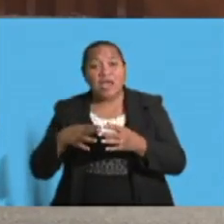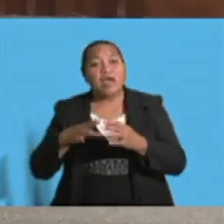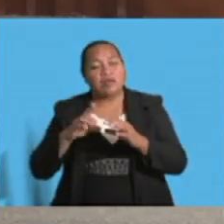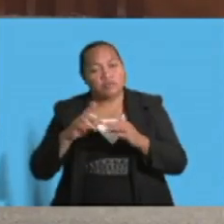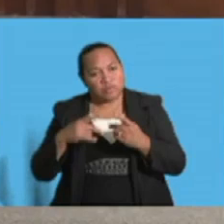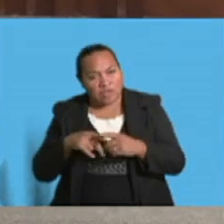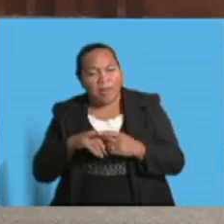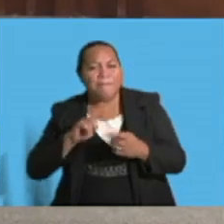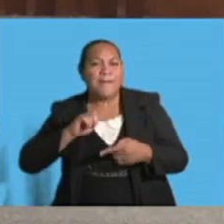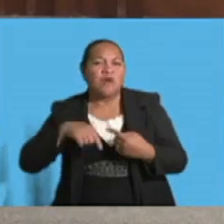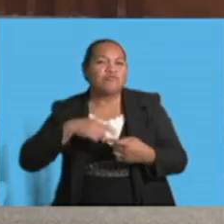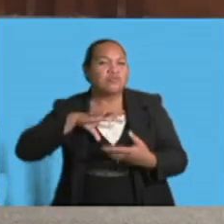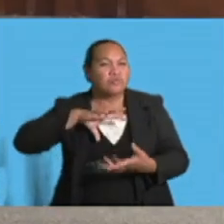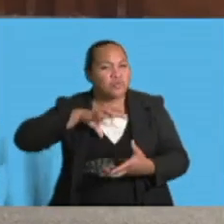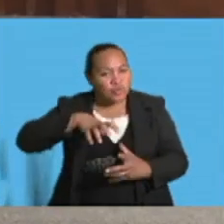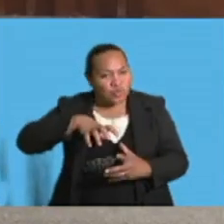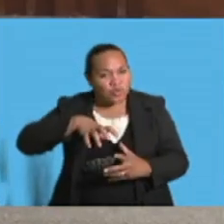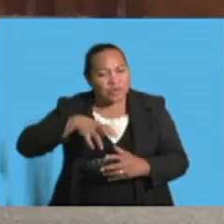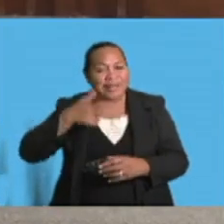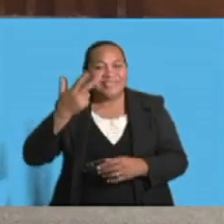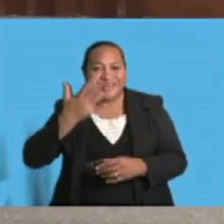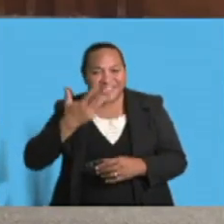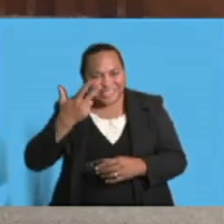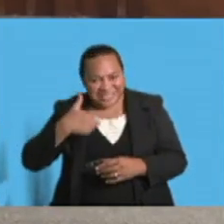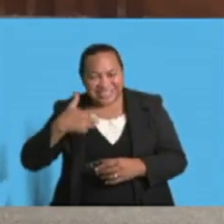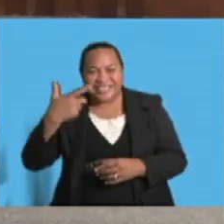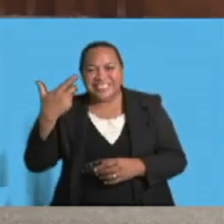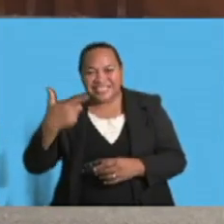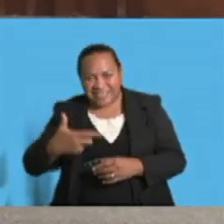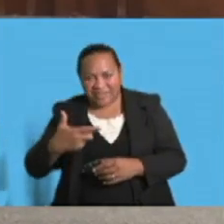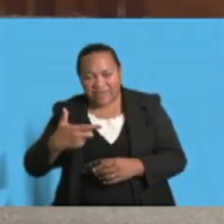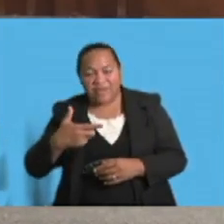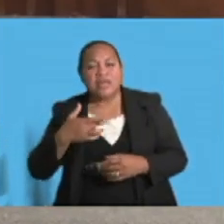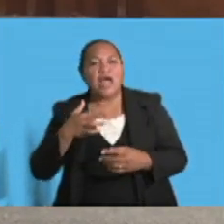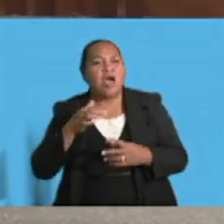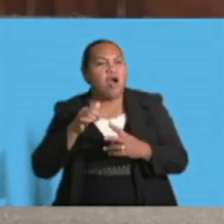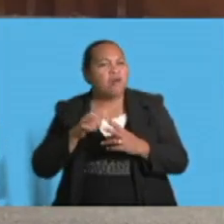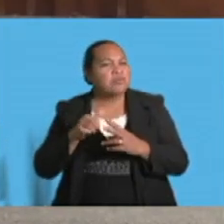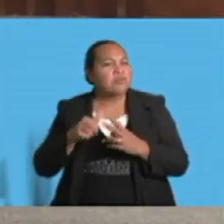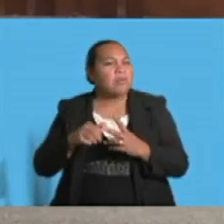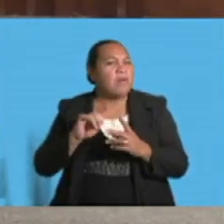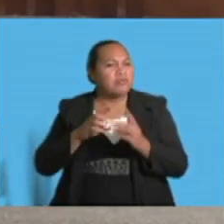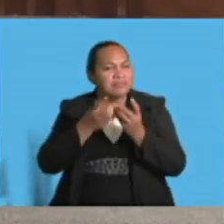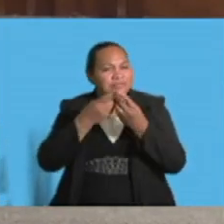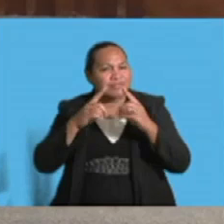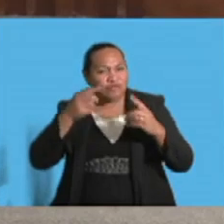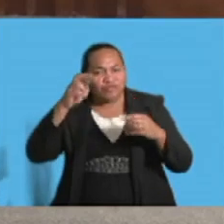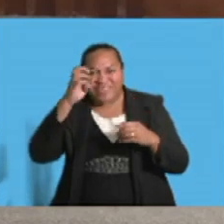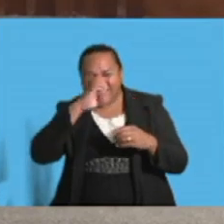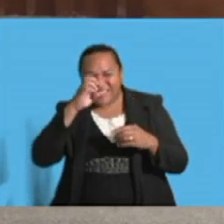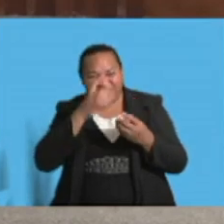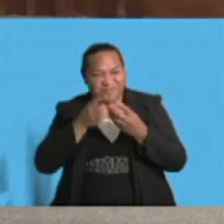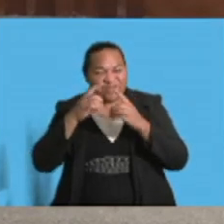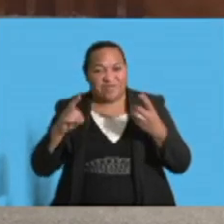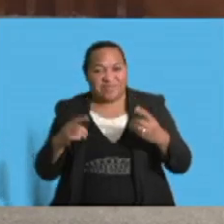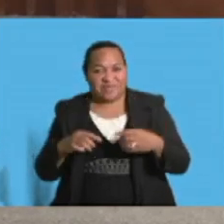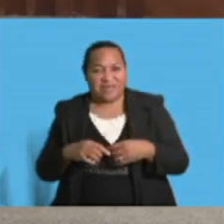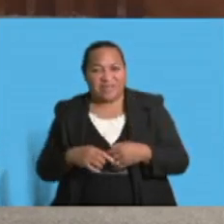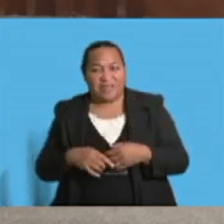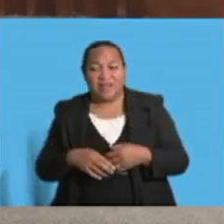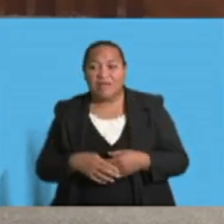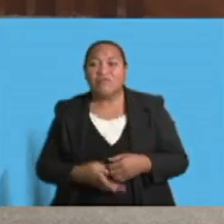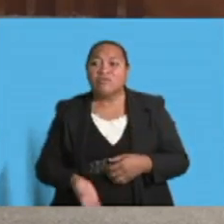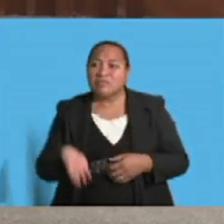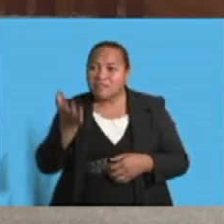coup, on the position of racism. And so for the Attorney General to come out and